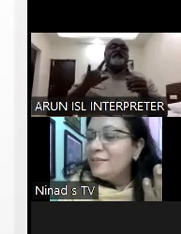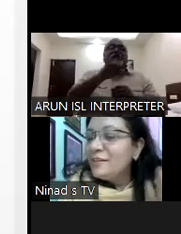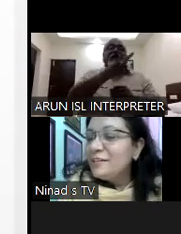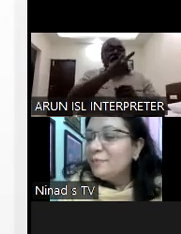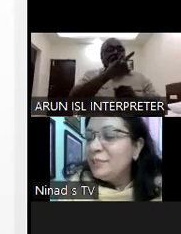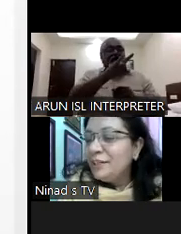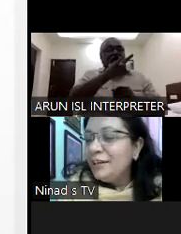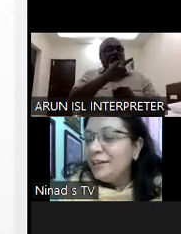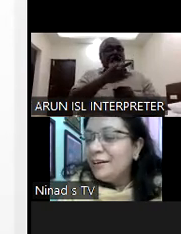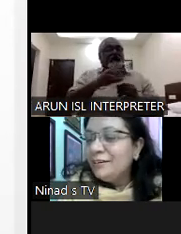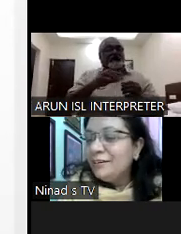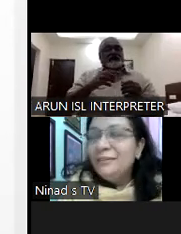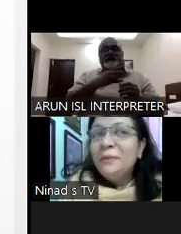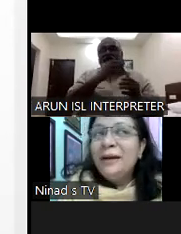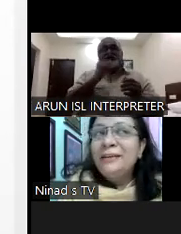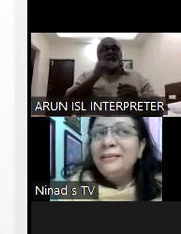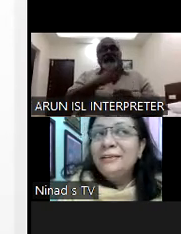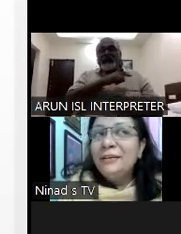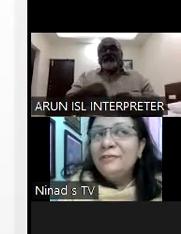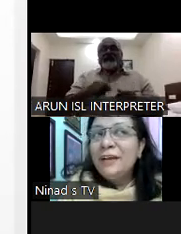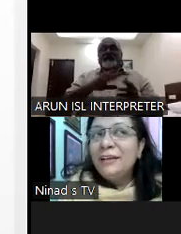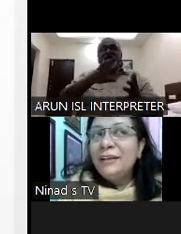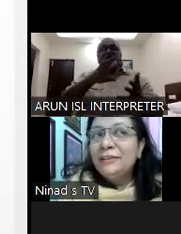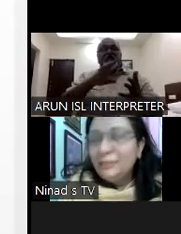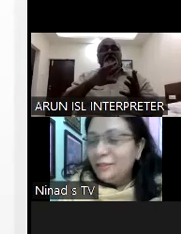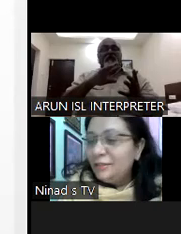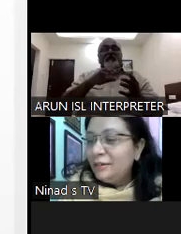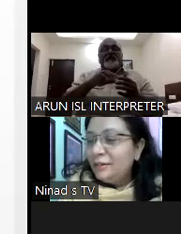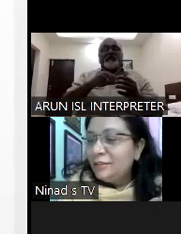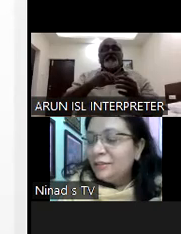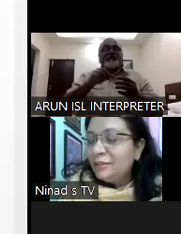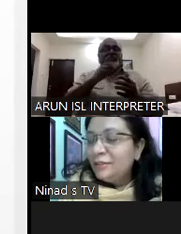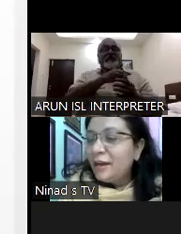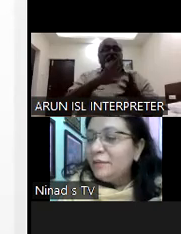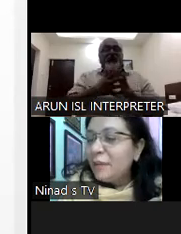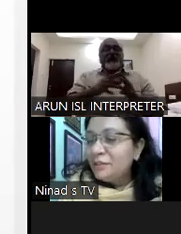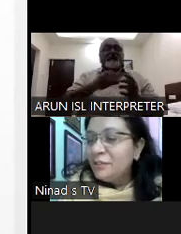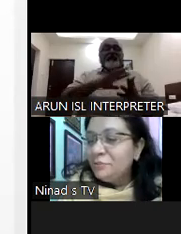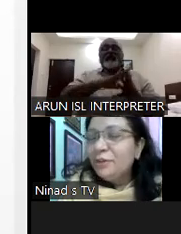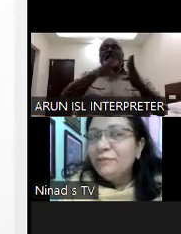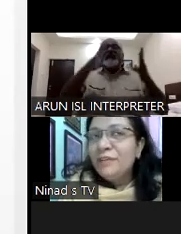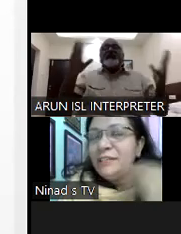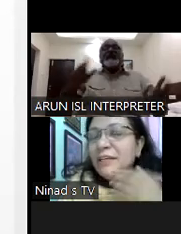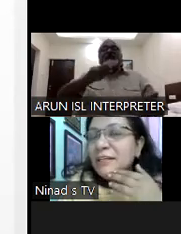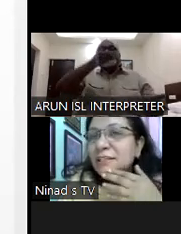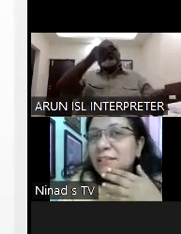brought the transformation in India by, filing the landmark judgment